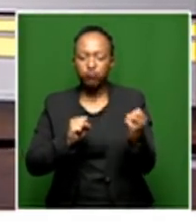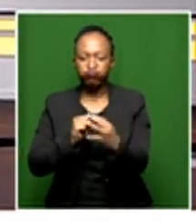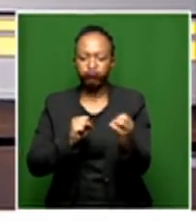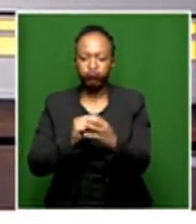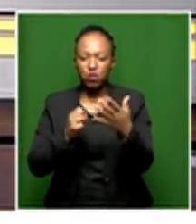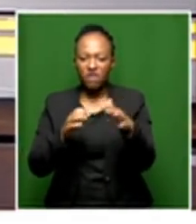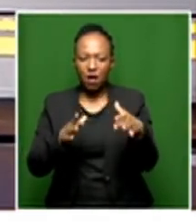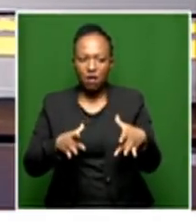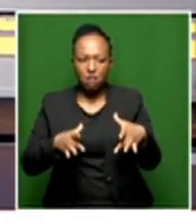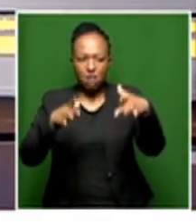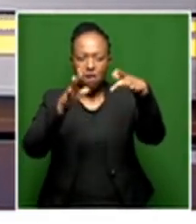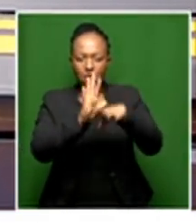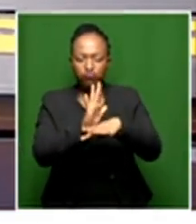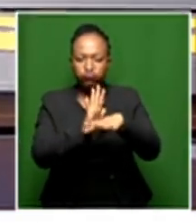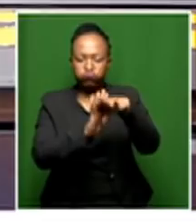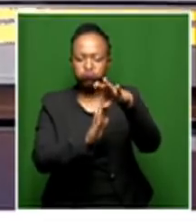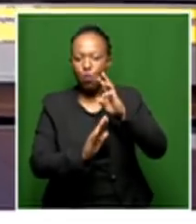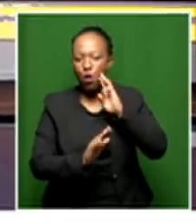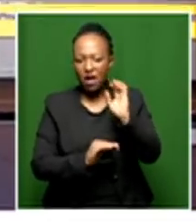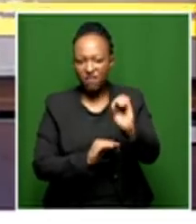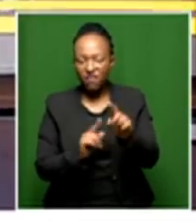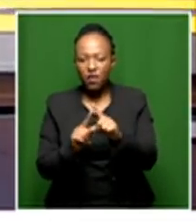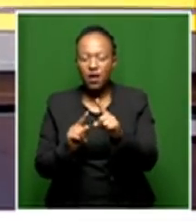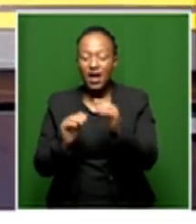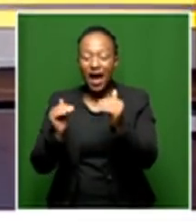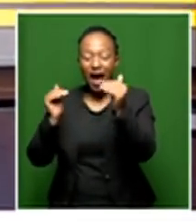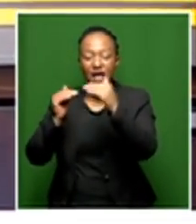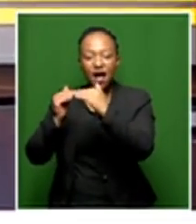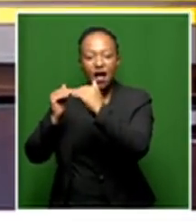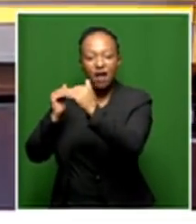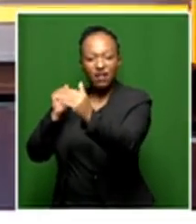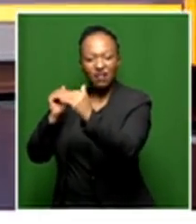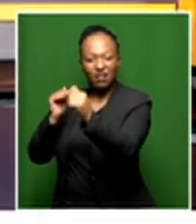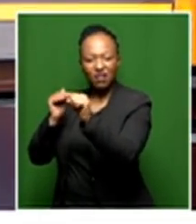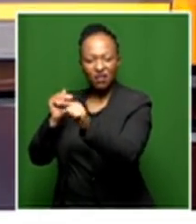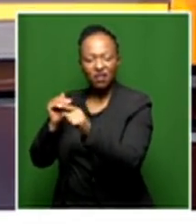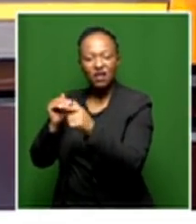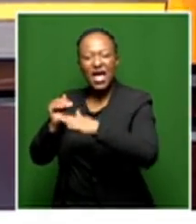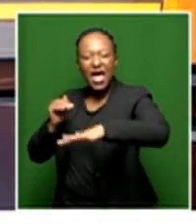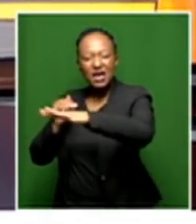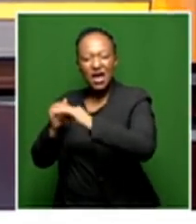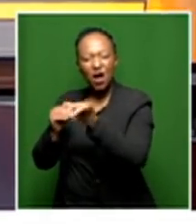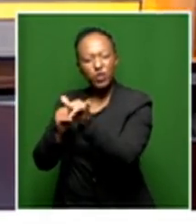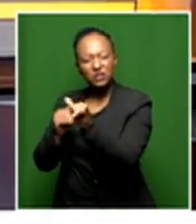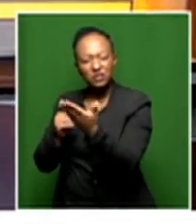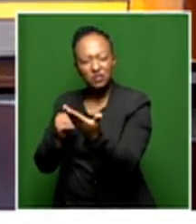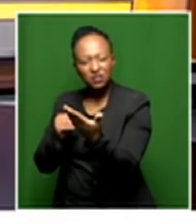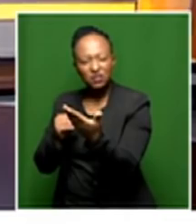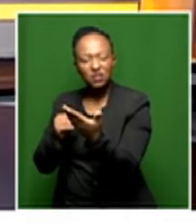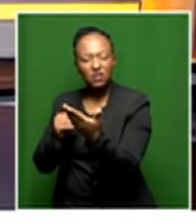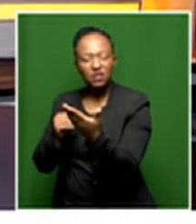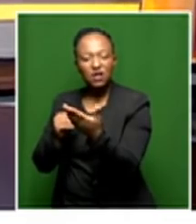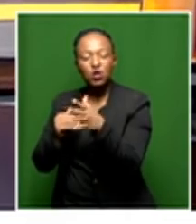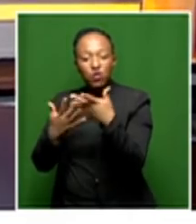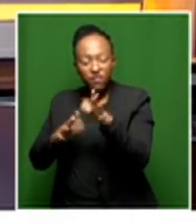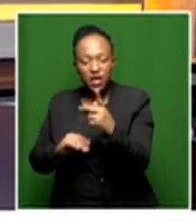all the low-lying areas have water. The higher-lying areas, which would those be? And also, you know, just to reiterate,